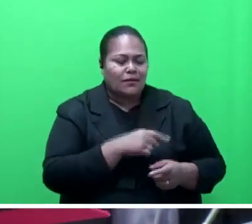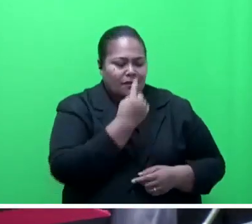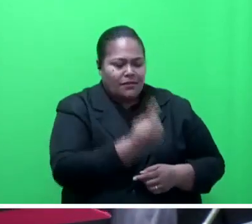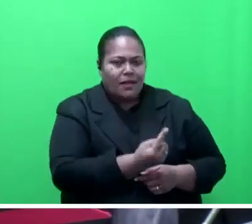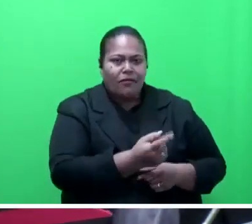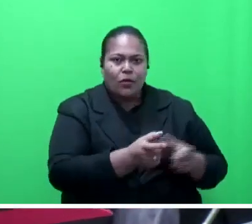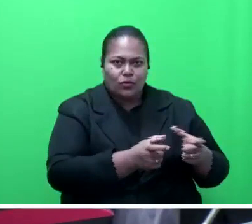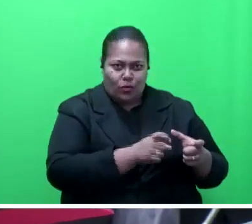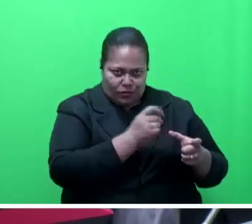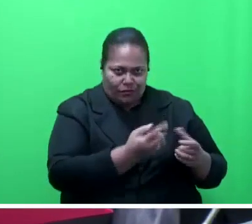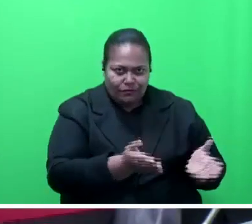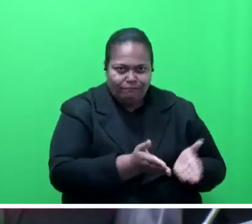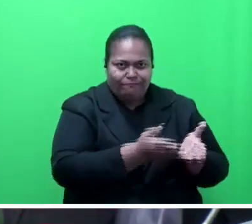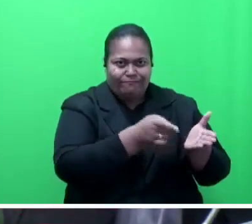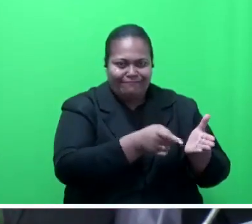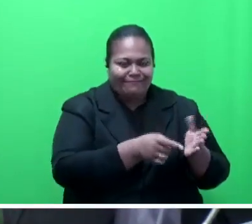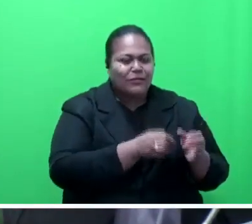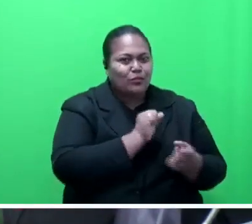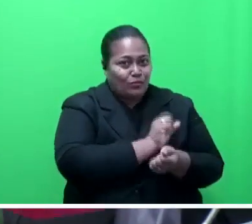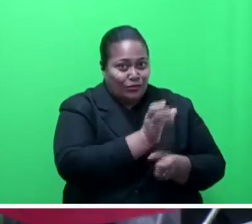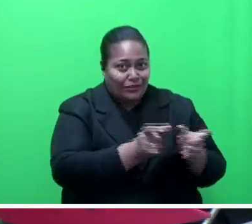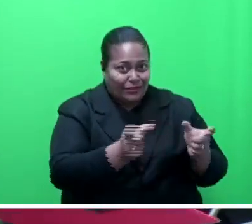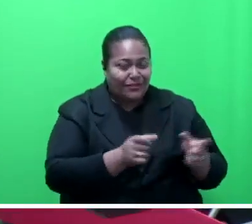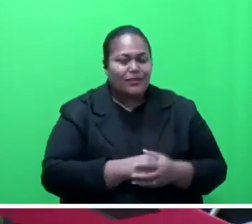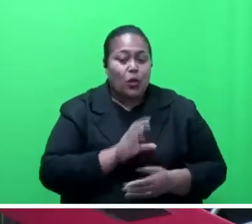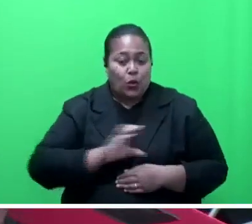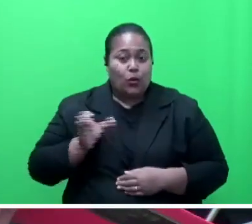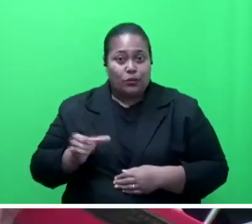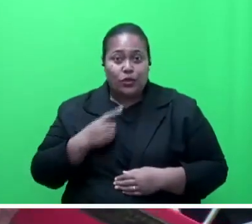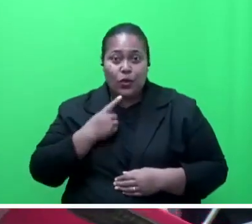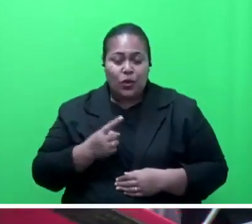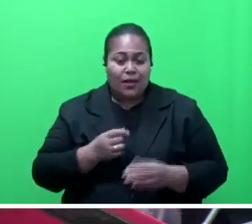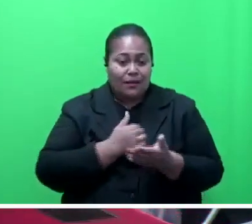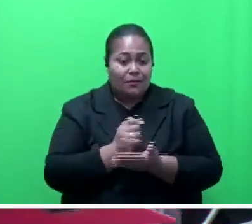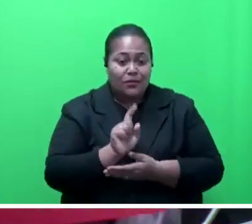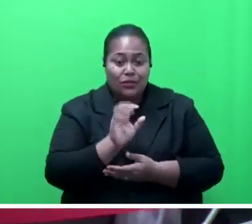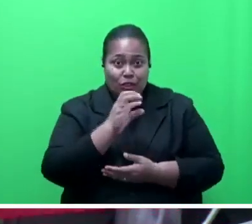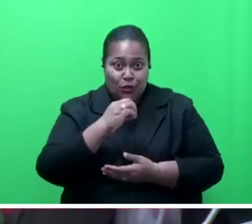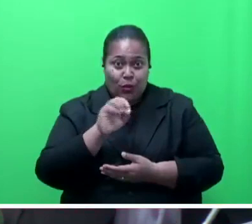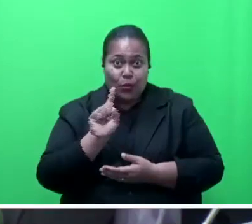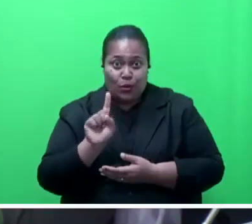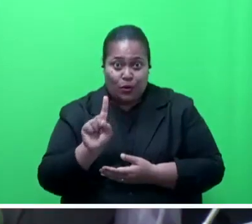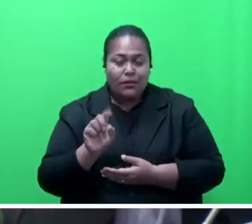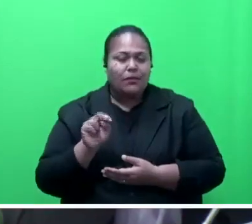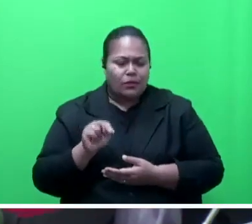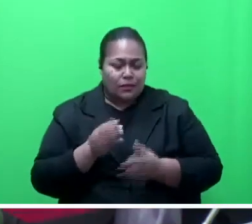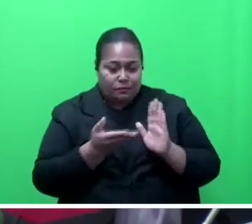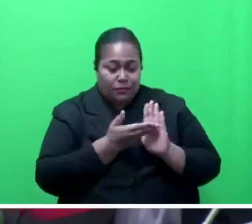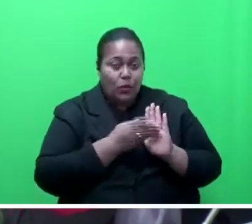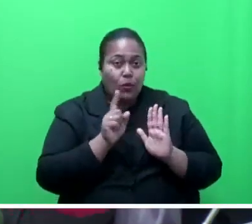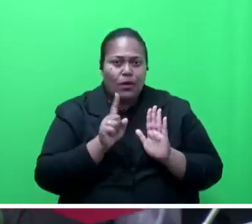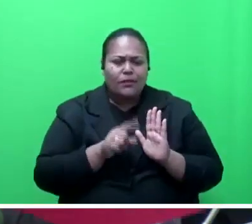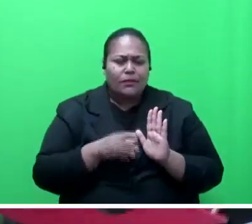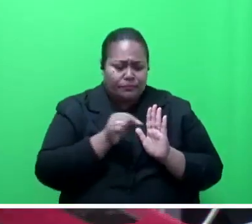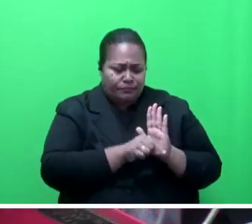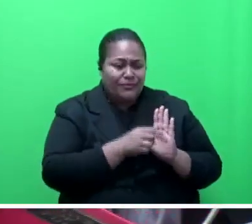sir, prisoner classification must be undertaken in accordance with the Commissioner's Order number 011. It says, upon admission, each